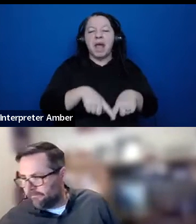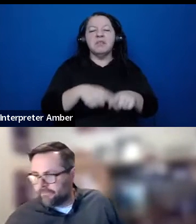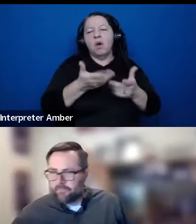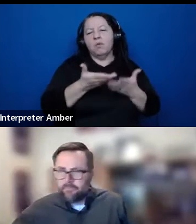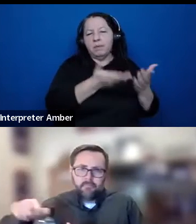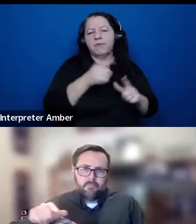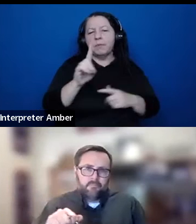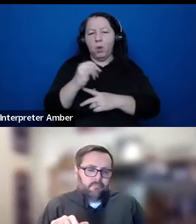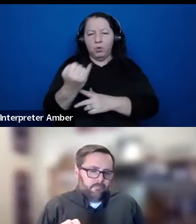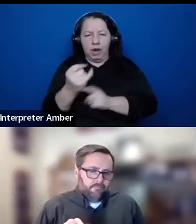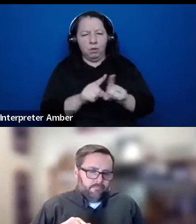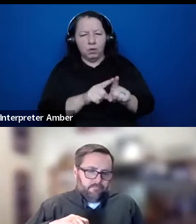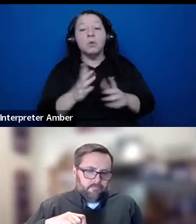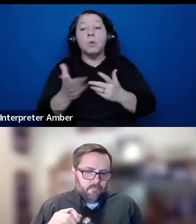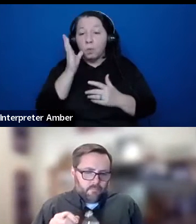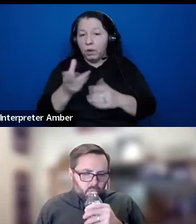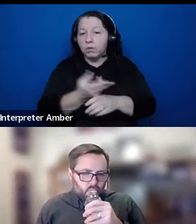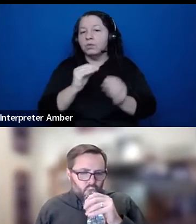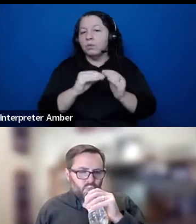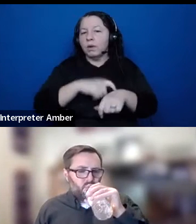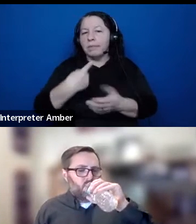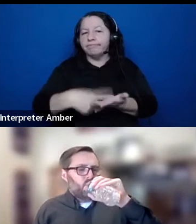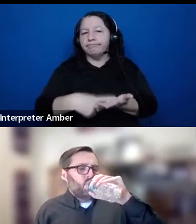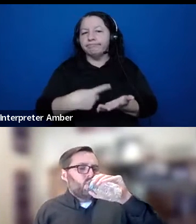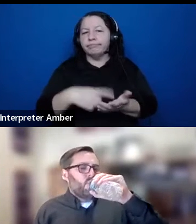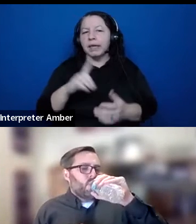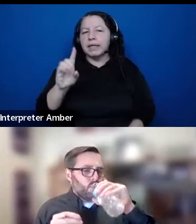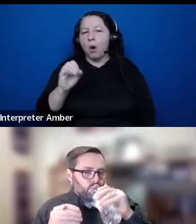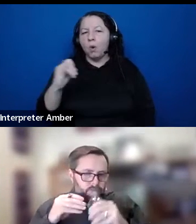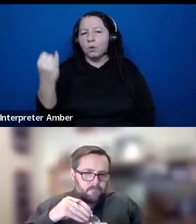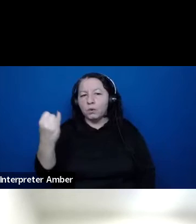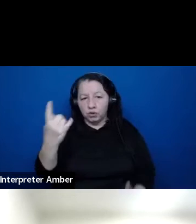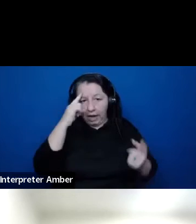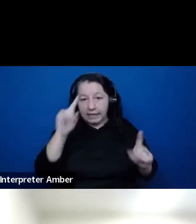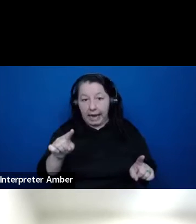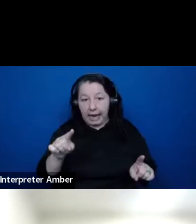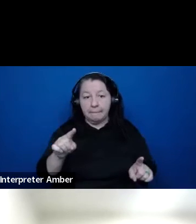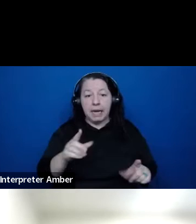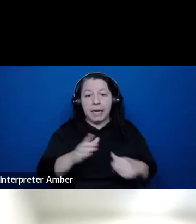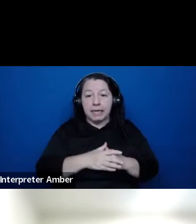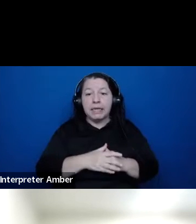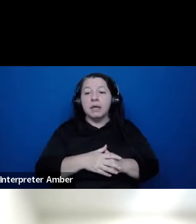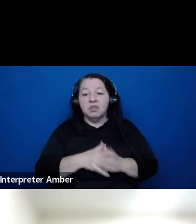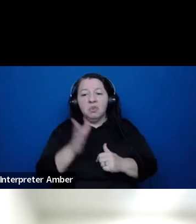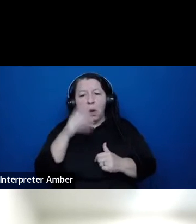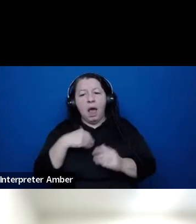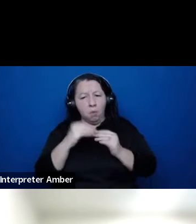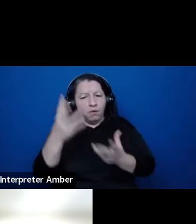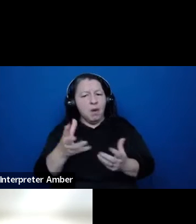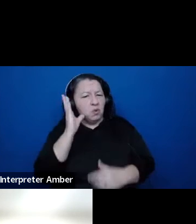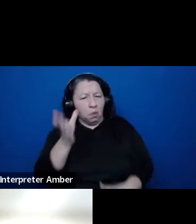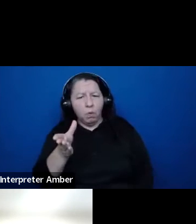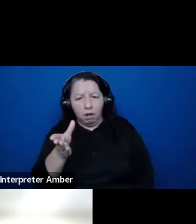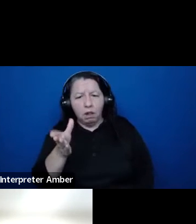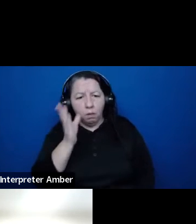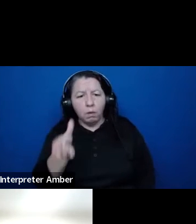will be spending more time talking about the Department of Justice settlement through Infonet. So we will have information coming forward on that,